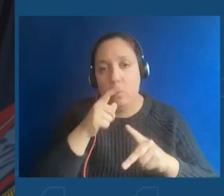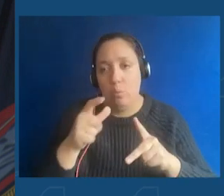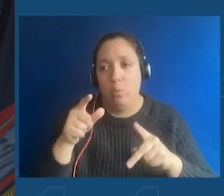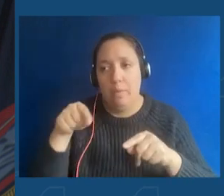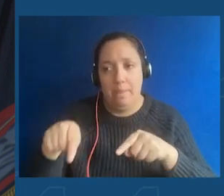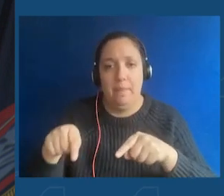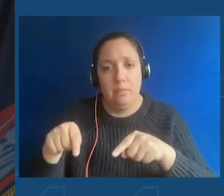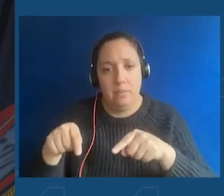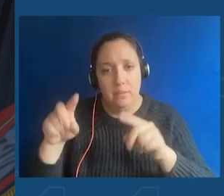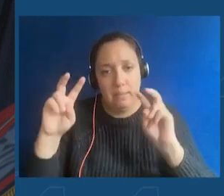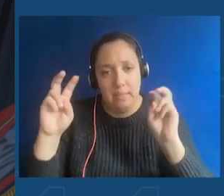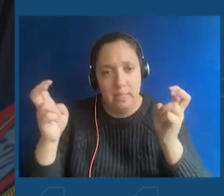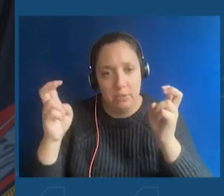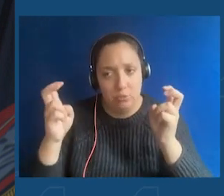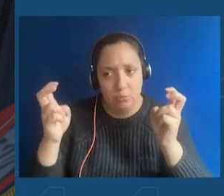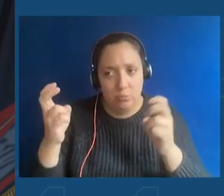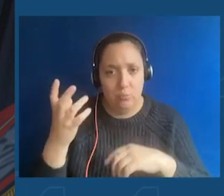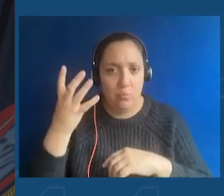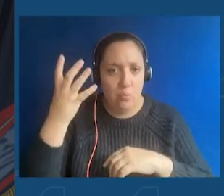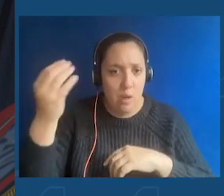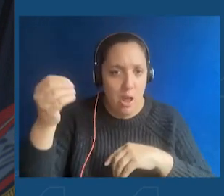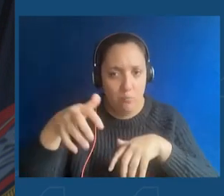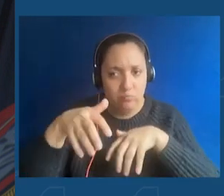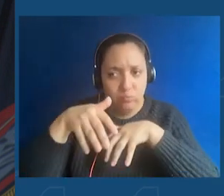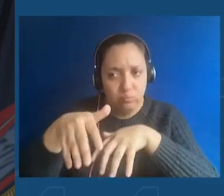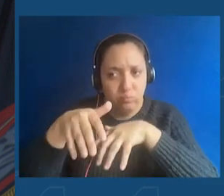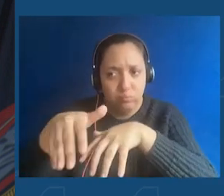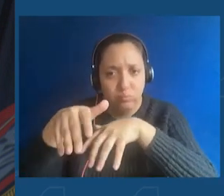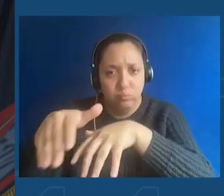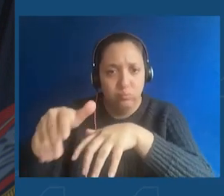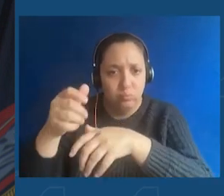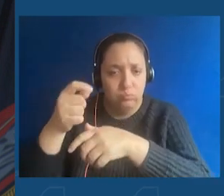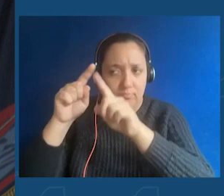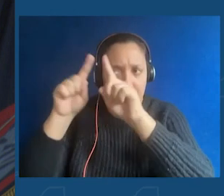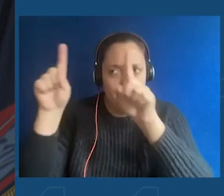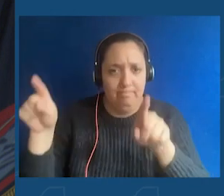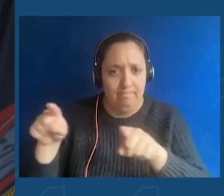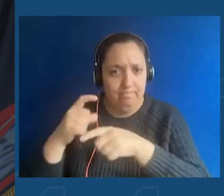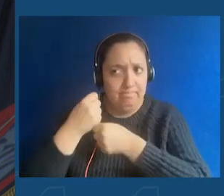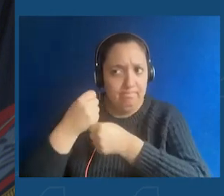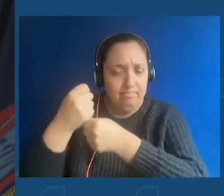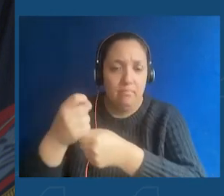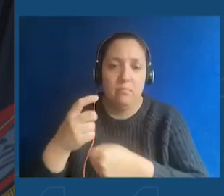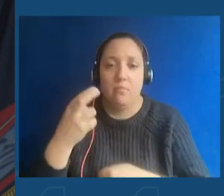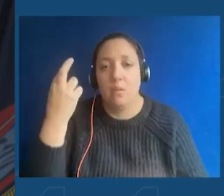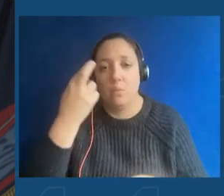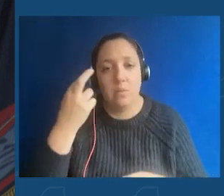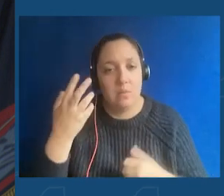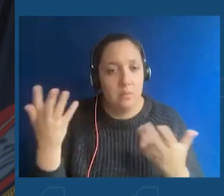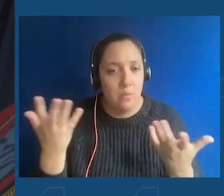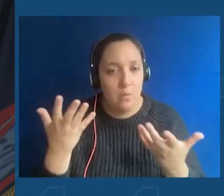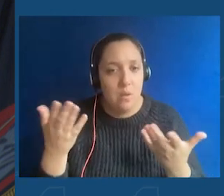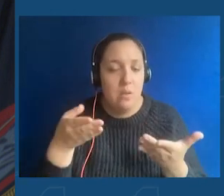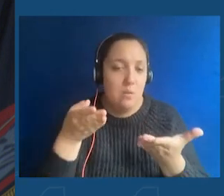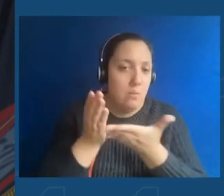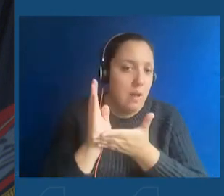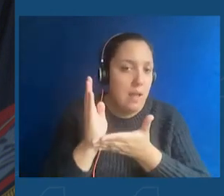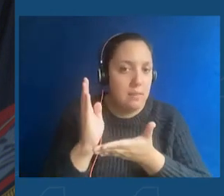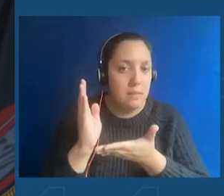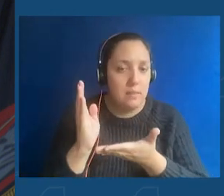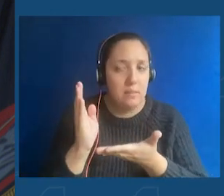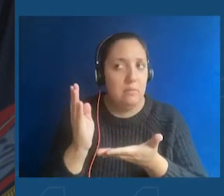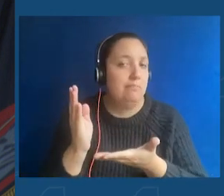streets ever since we, just exactly a year ago, realized that our rights in ways that we never would have